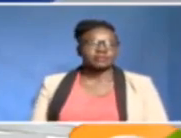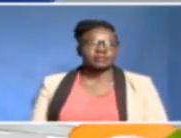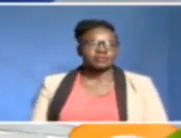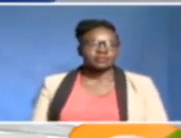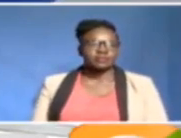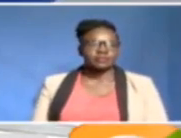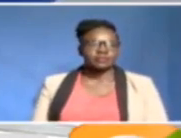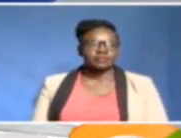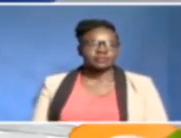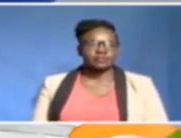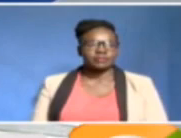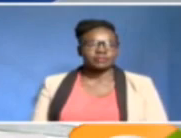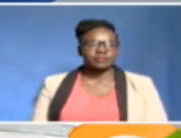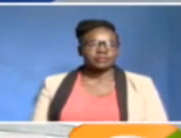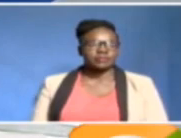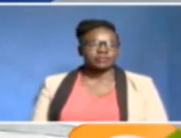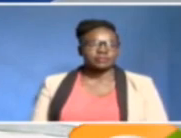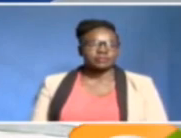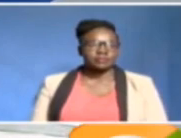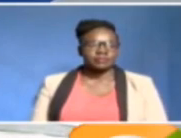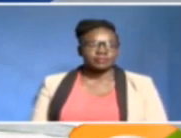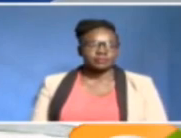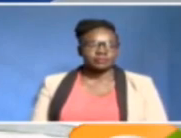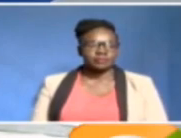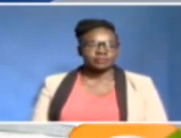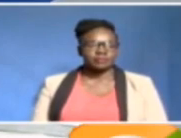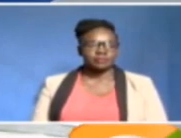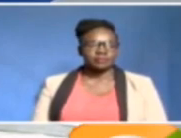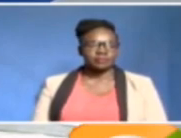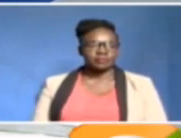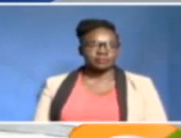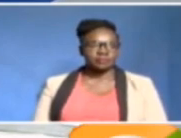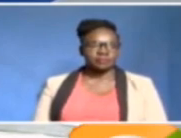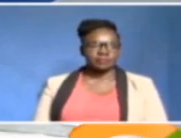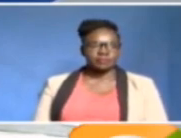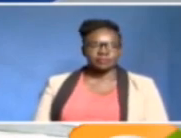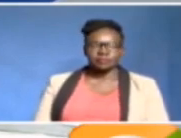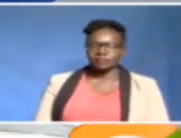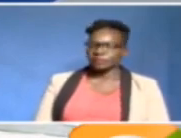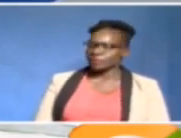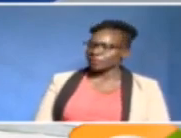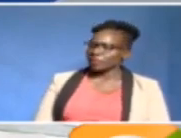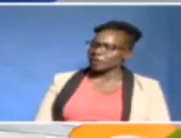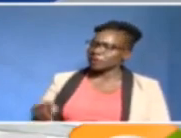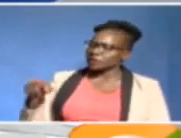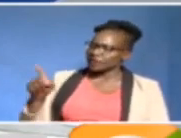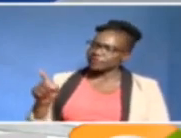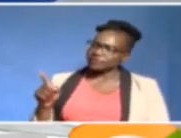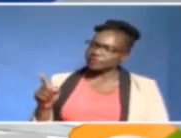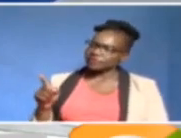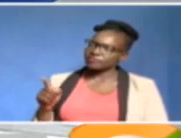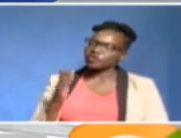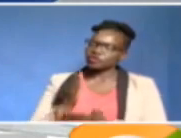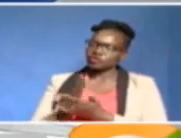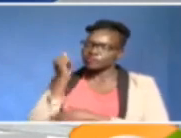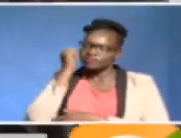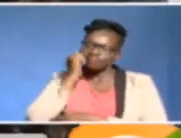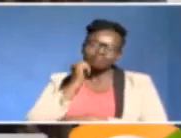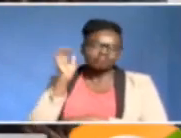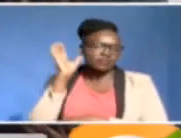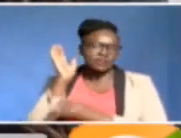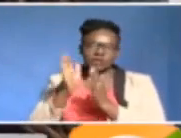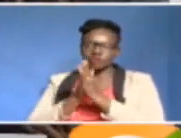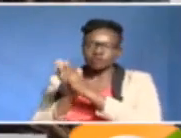Bridget, you know, it's heartbreaking to hear your story of how you had to get into this lifestyle. Tough